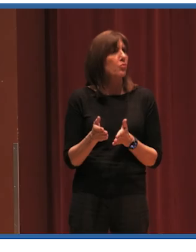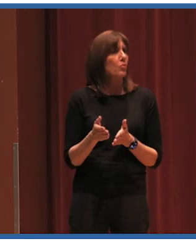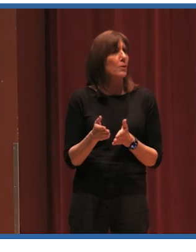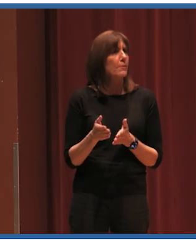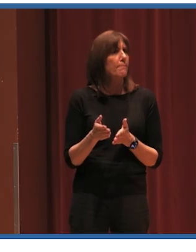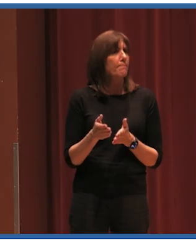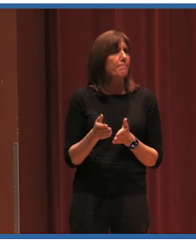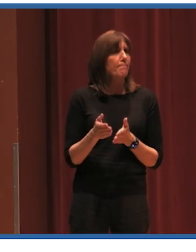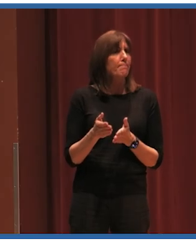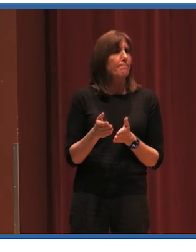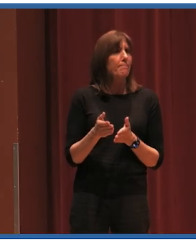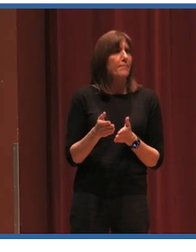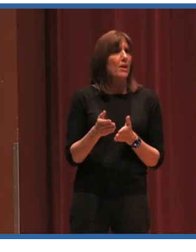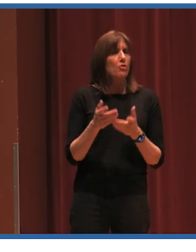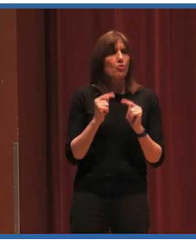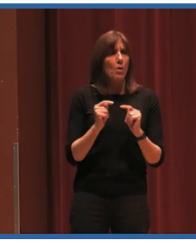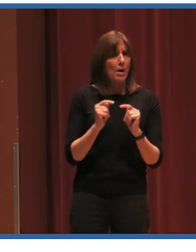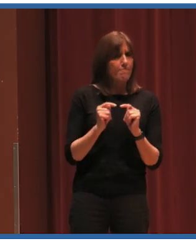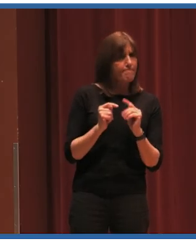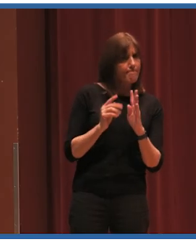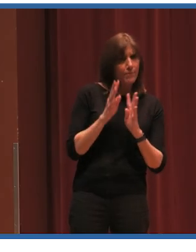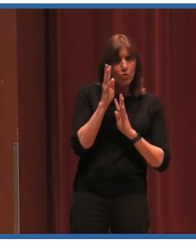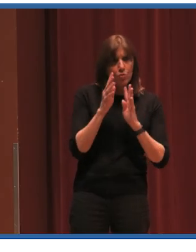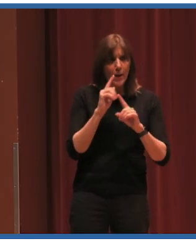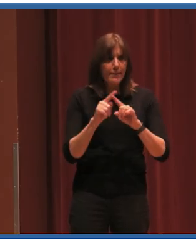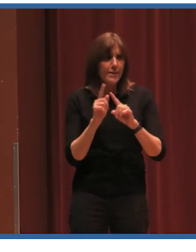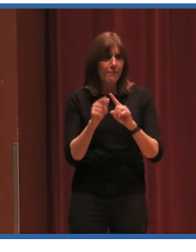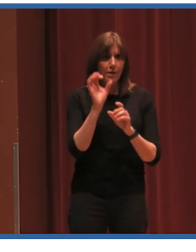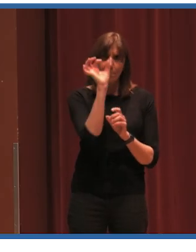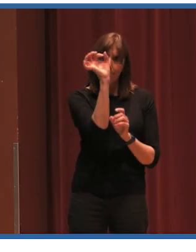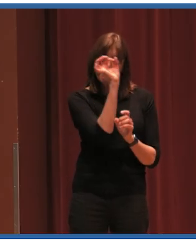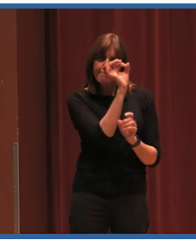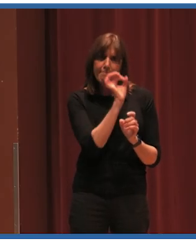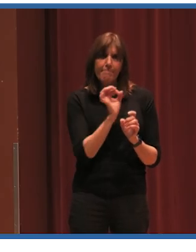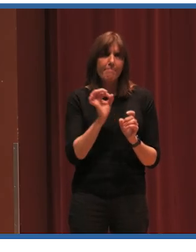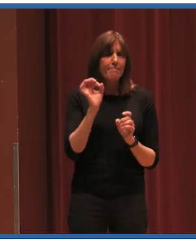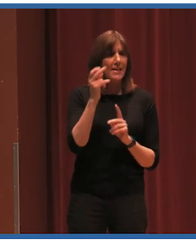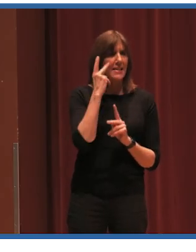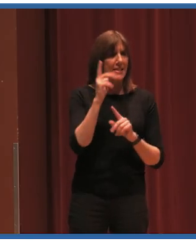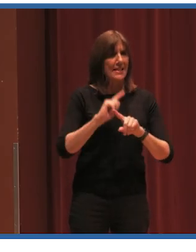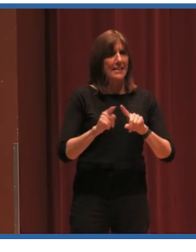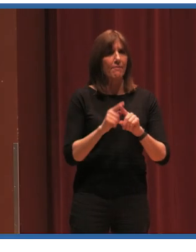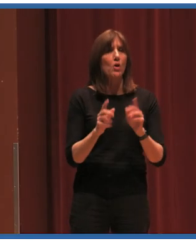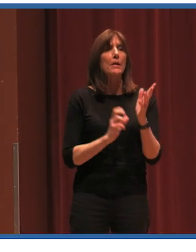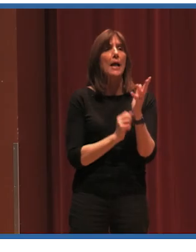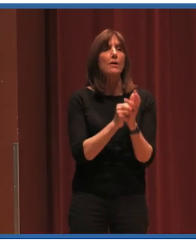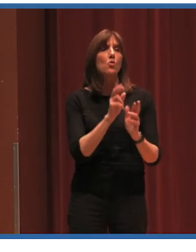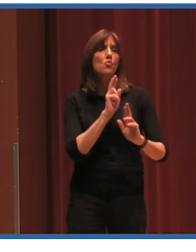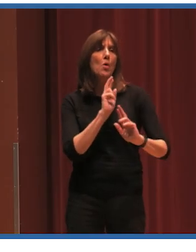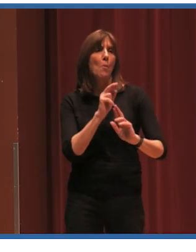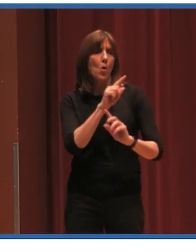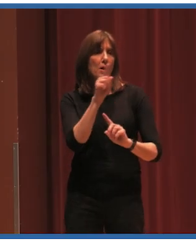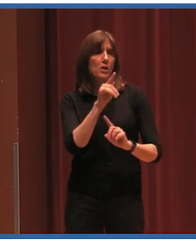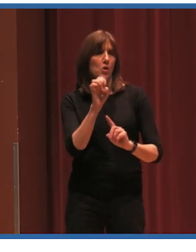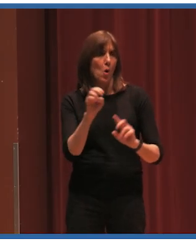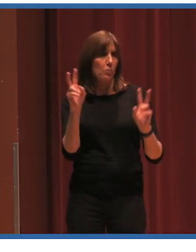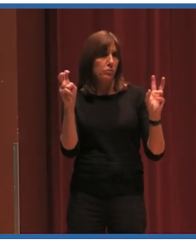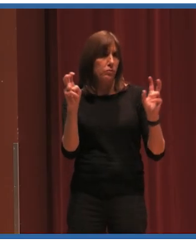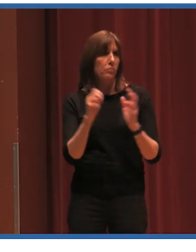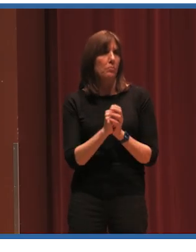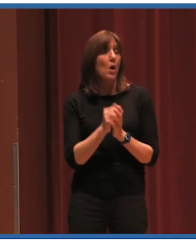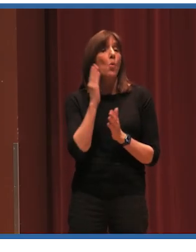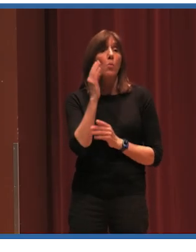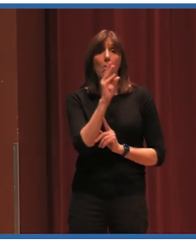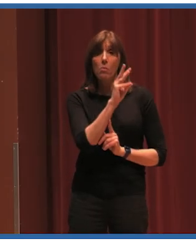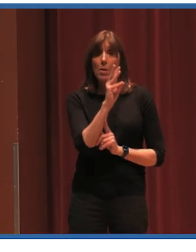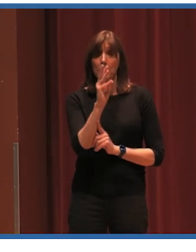for Julianne to come up with these different zones. We call them cancer reporting zones. They're on our website and they're going to be updated when we